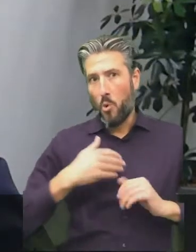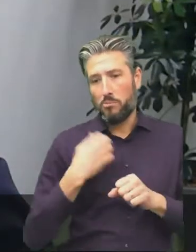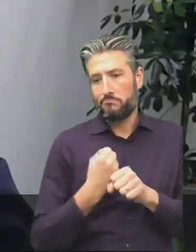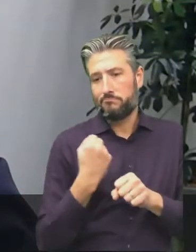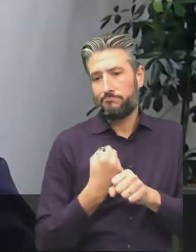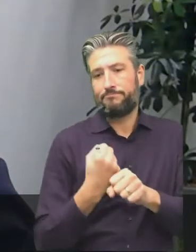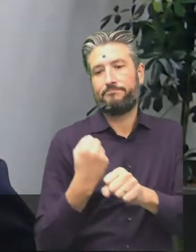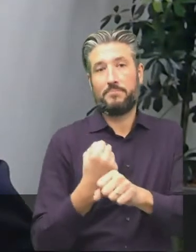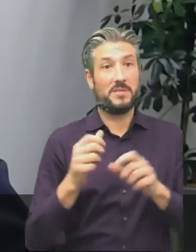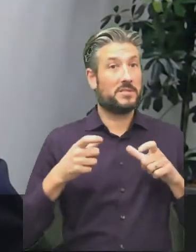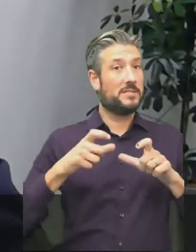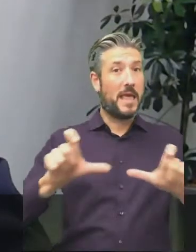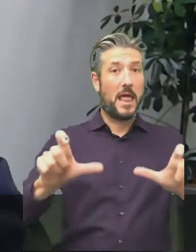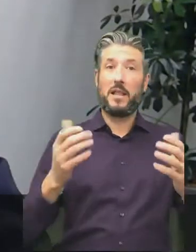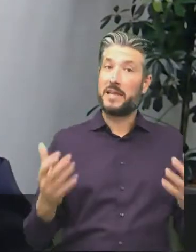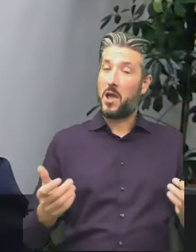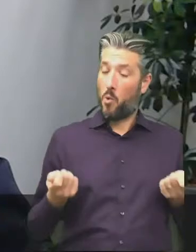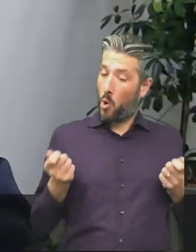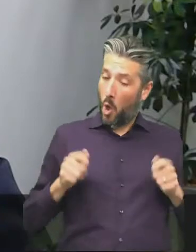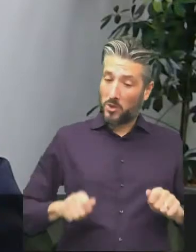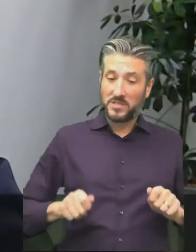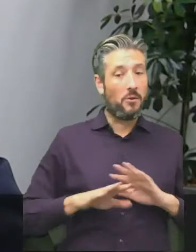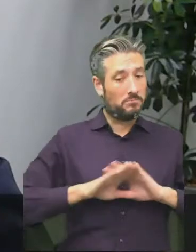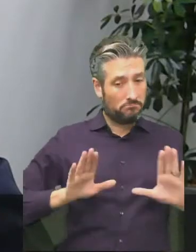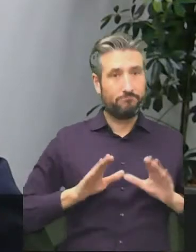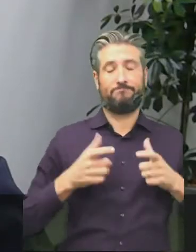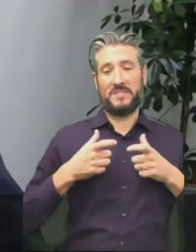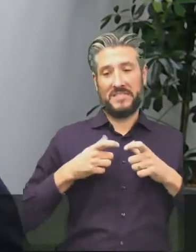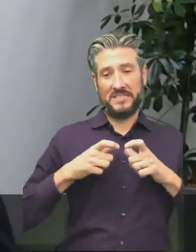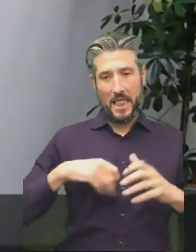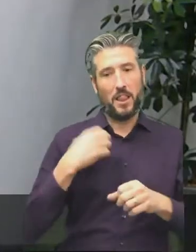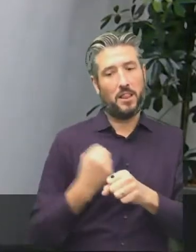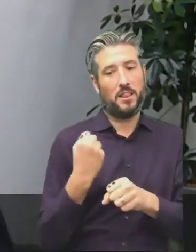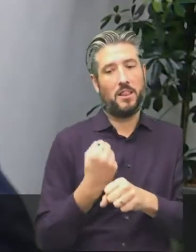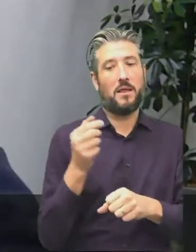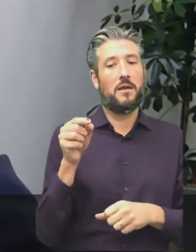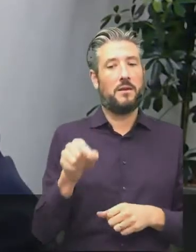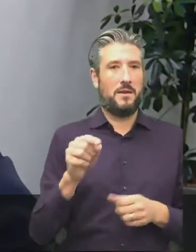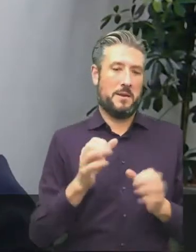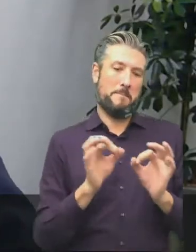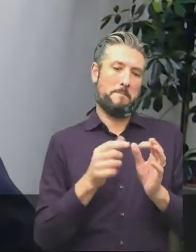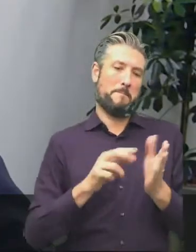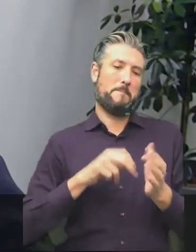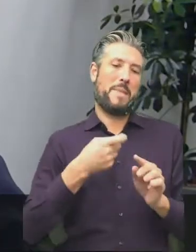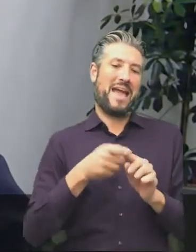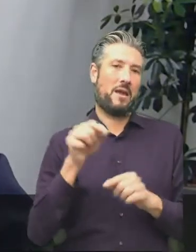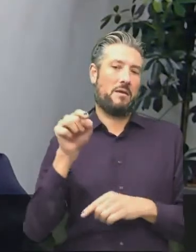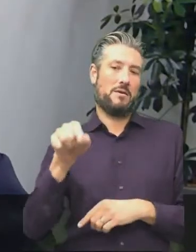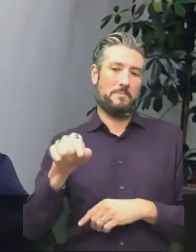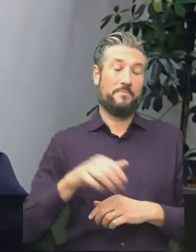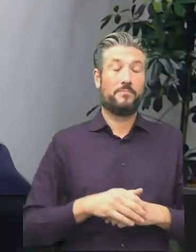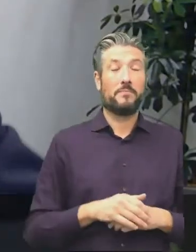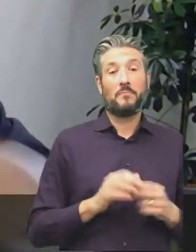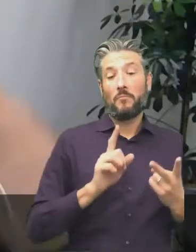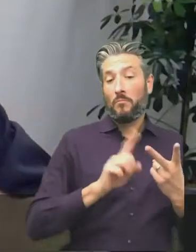lockdown period as well, with safe construction taking place. The second example of improving infrastructure, which is